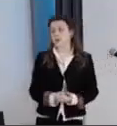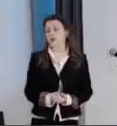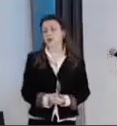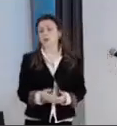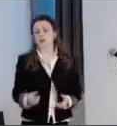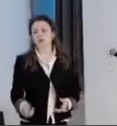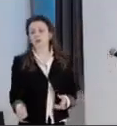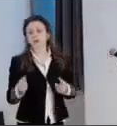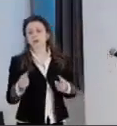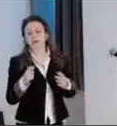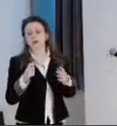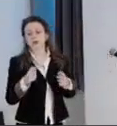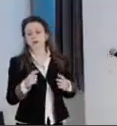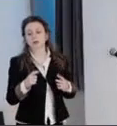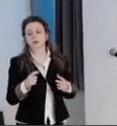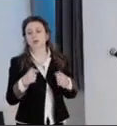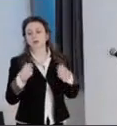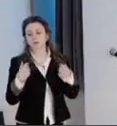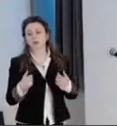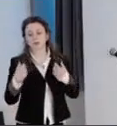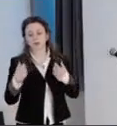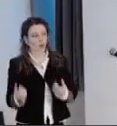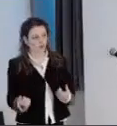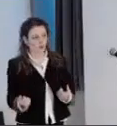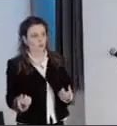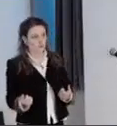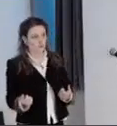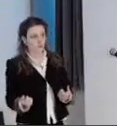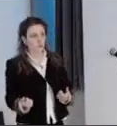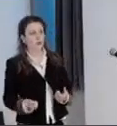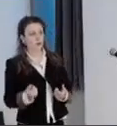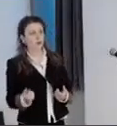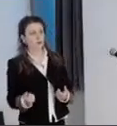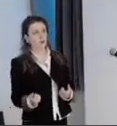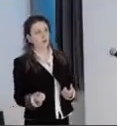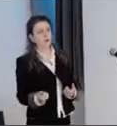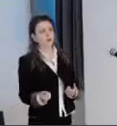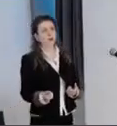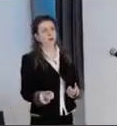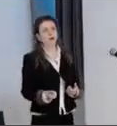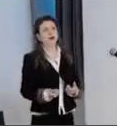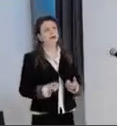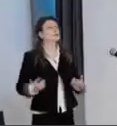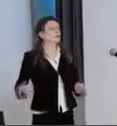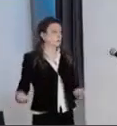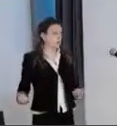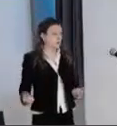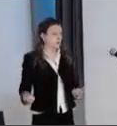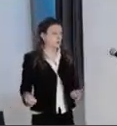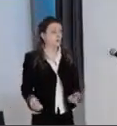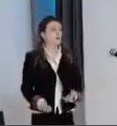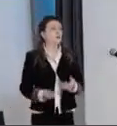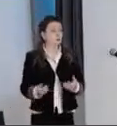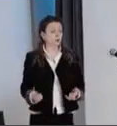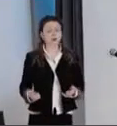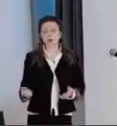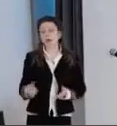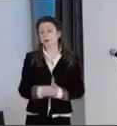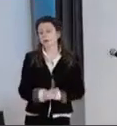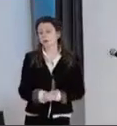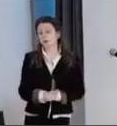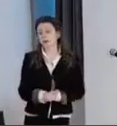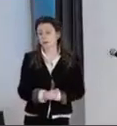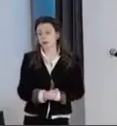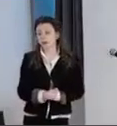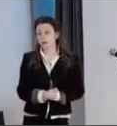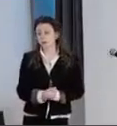this position and put forward a case for a version of cognitivism, according to which, at least sometimes, to